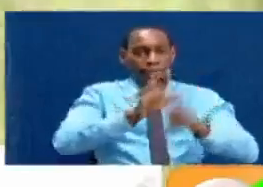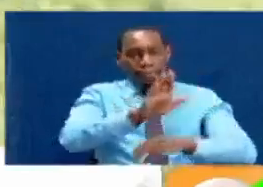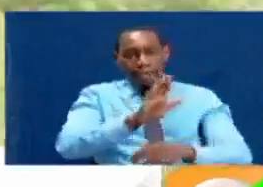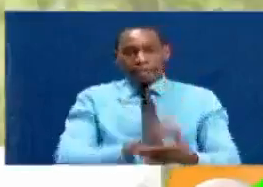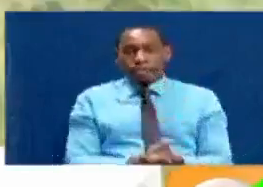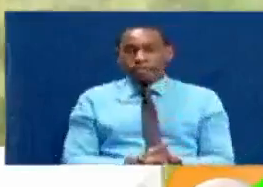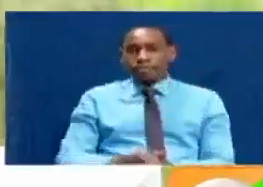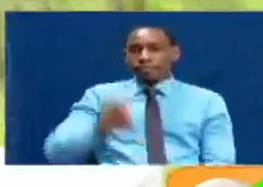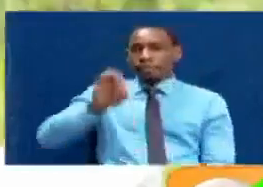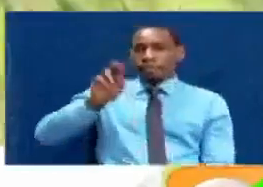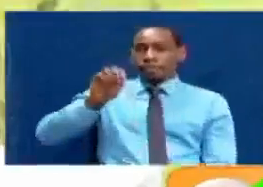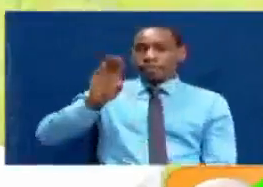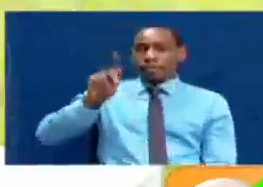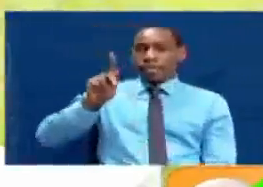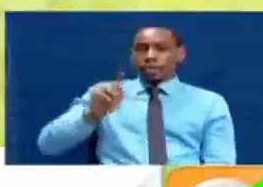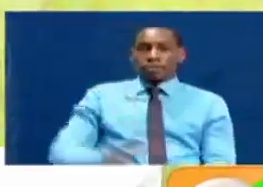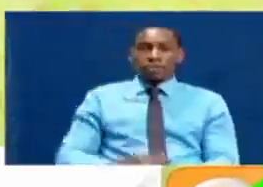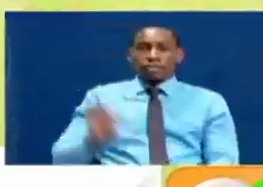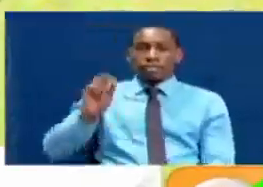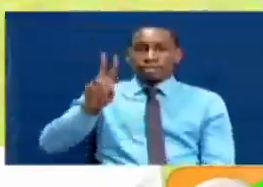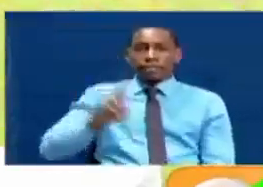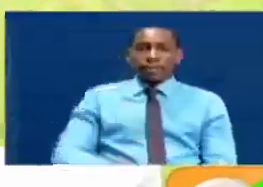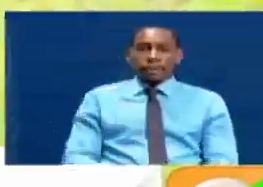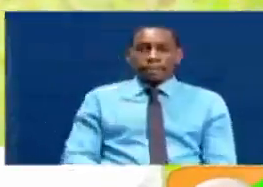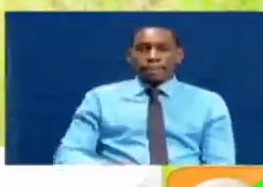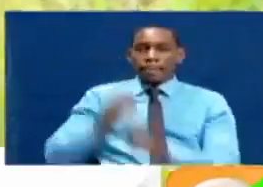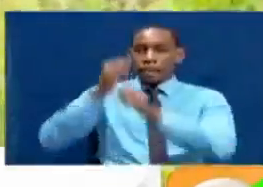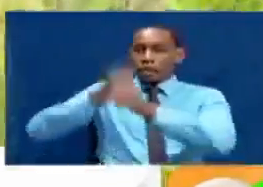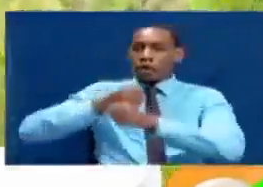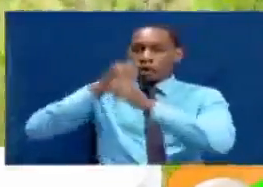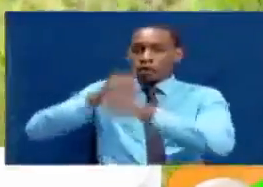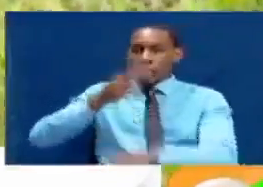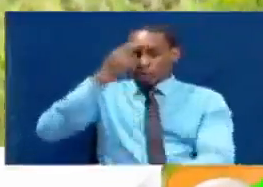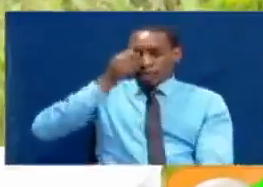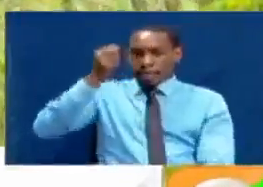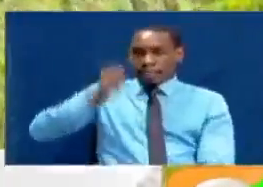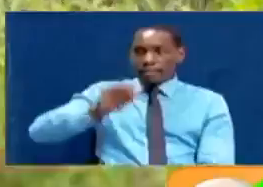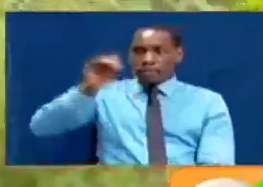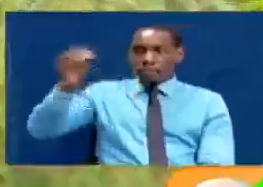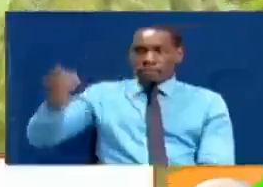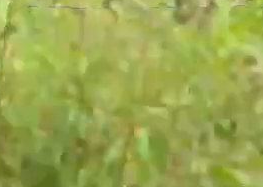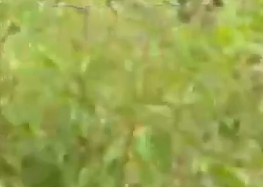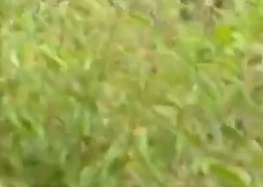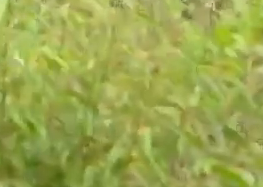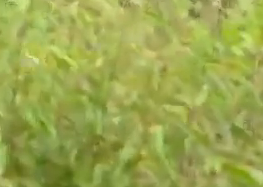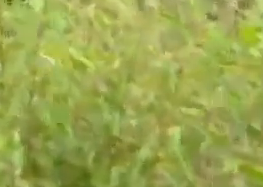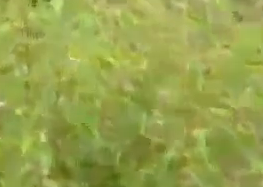Enock Sikolia, Citizen TV, Ngong, Kajiado County.